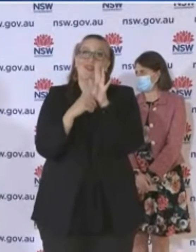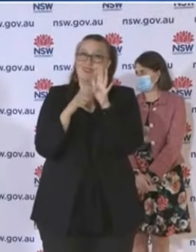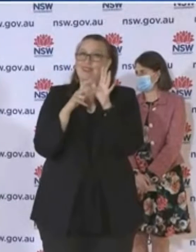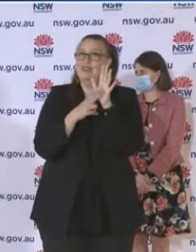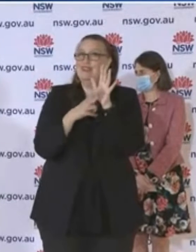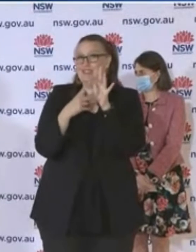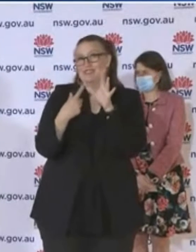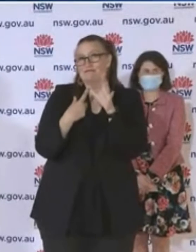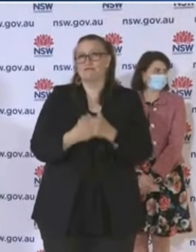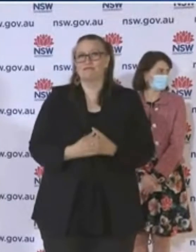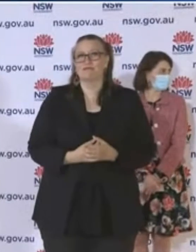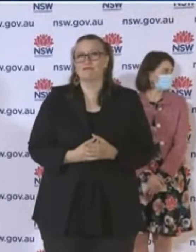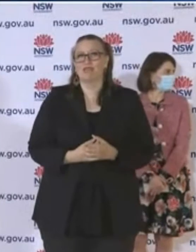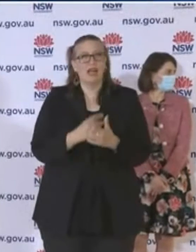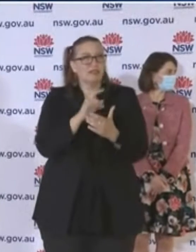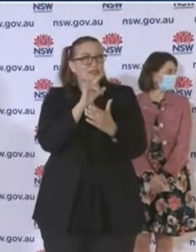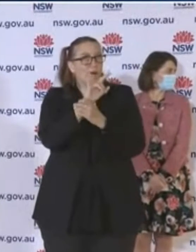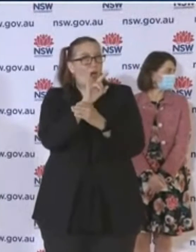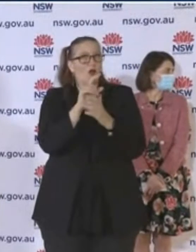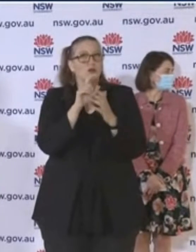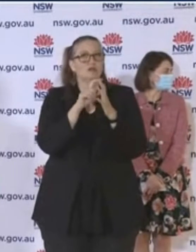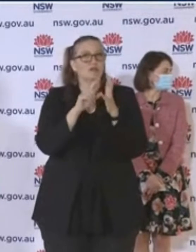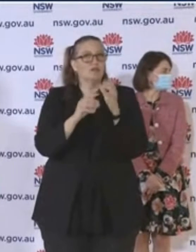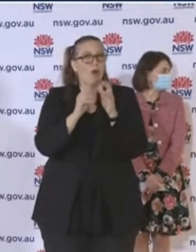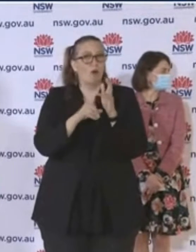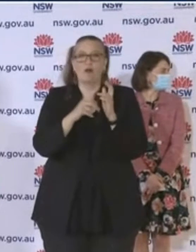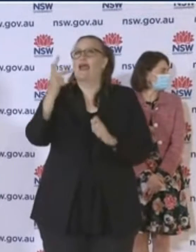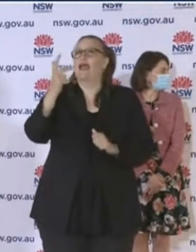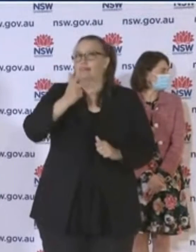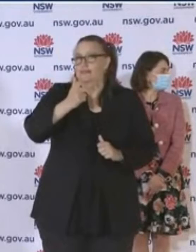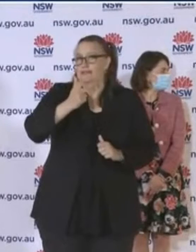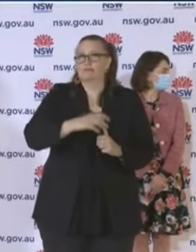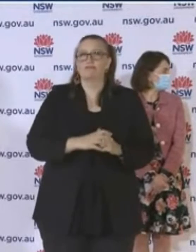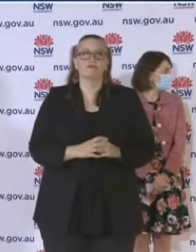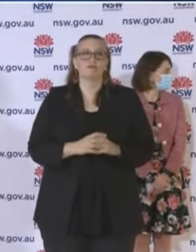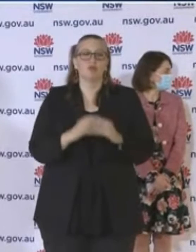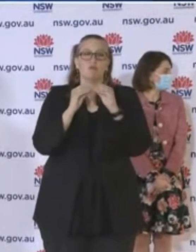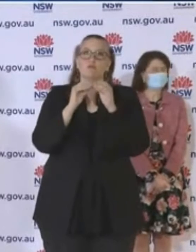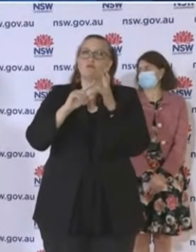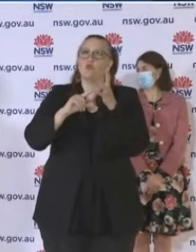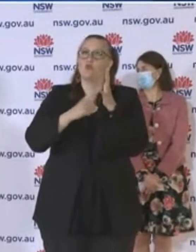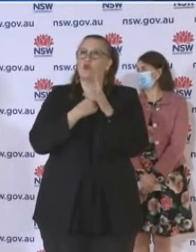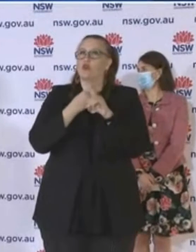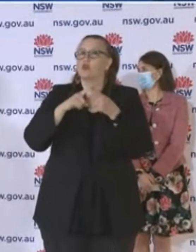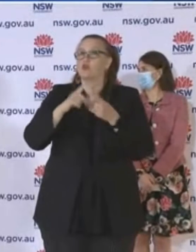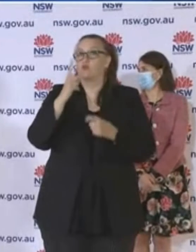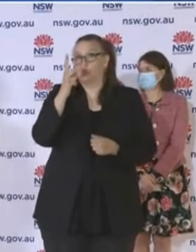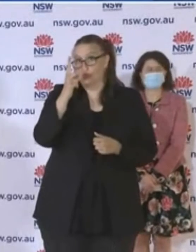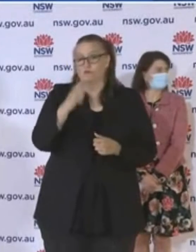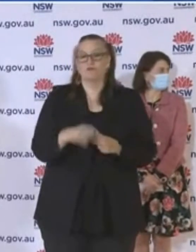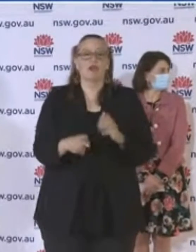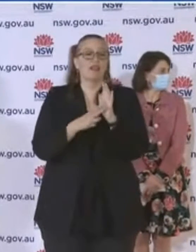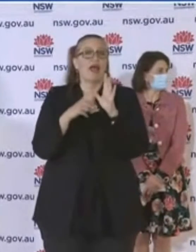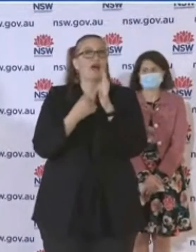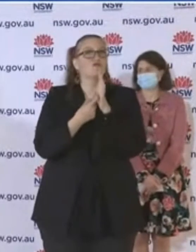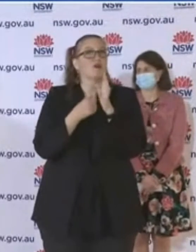in Dubbo, 18 cases, Burke 2 and Narromine 3 cases. Thank